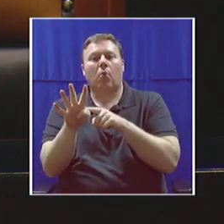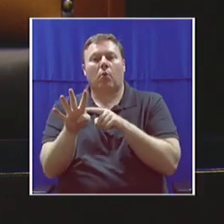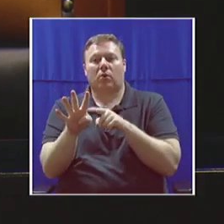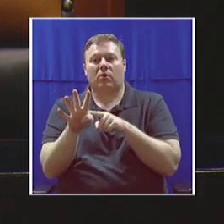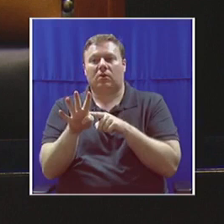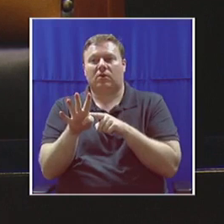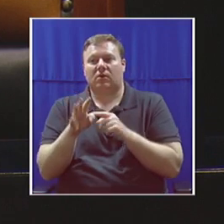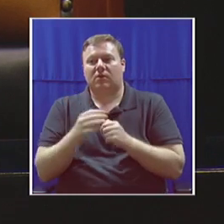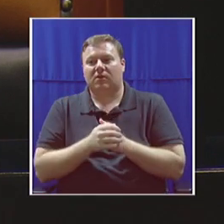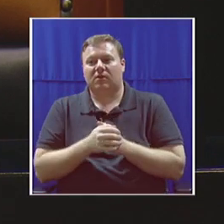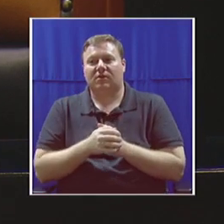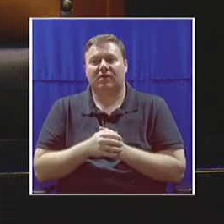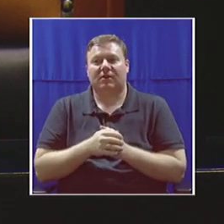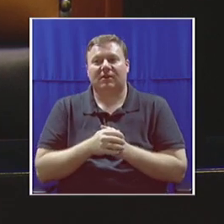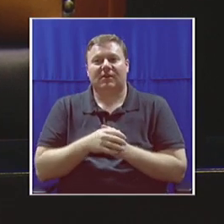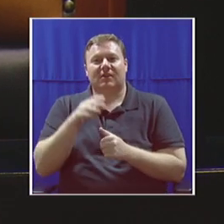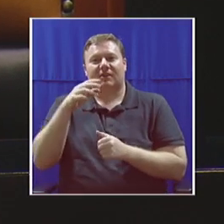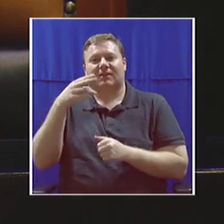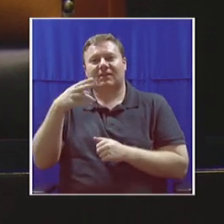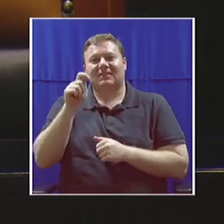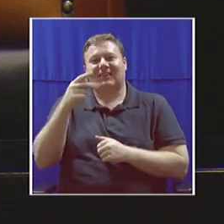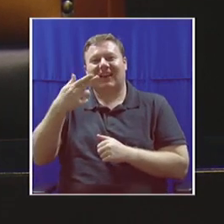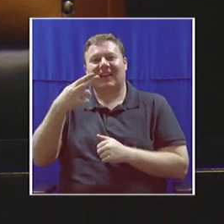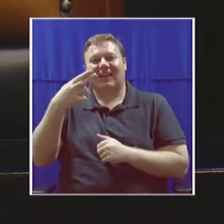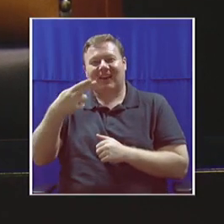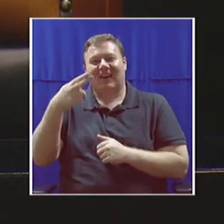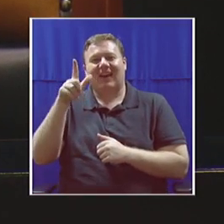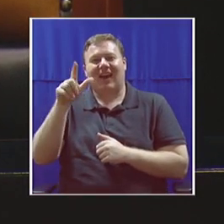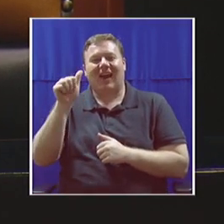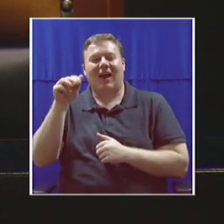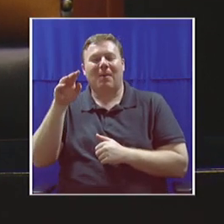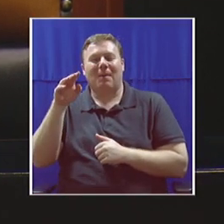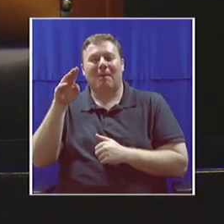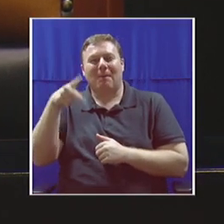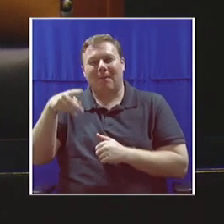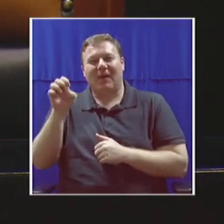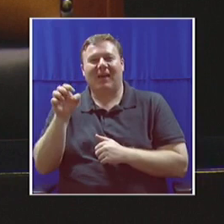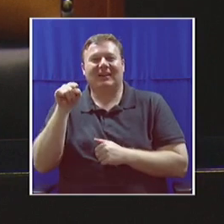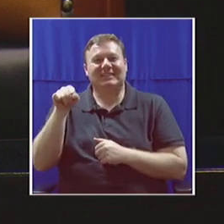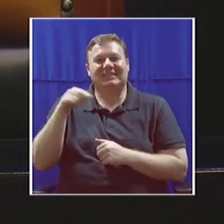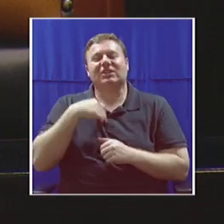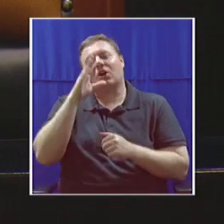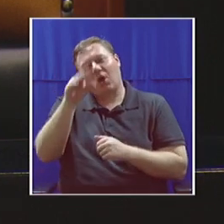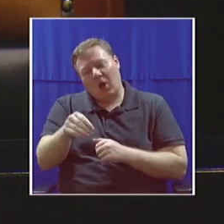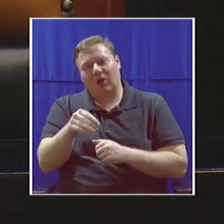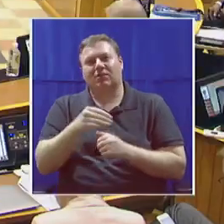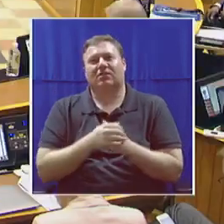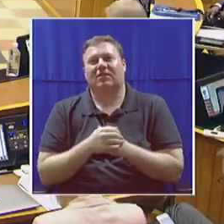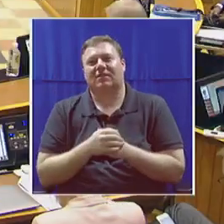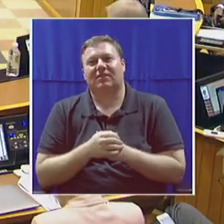Honorable clapier to the minister of agriculture land reform and rural development The Honorable Deputy